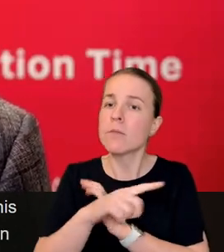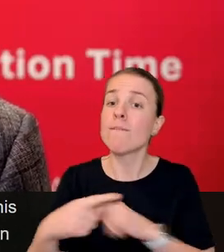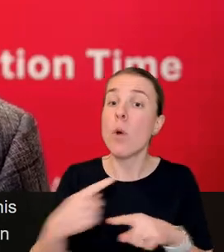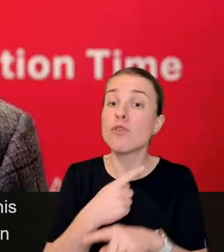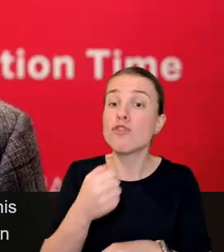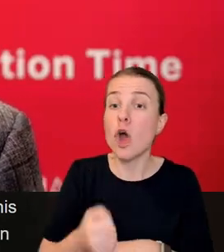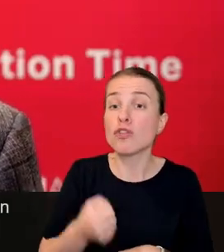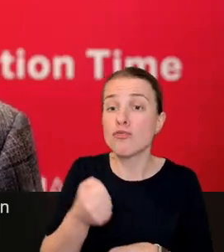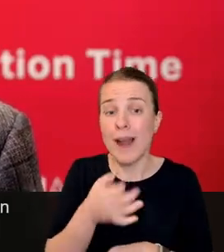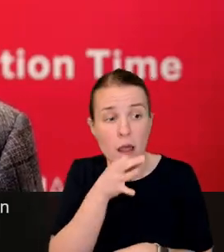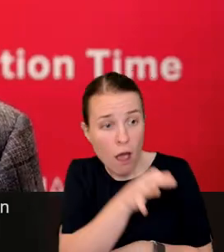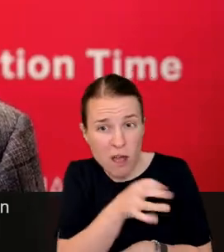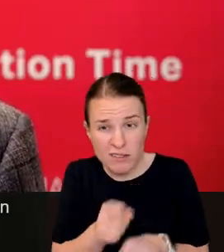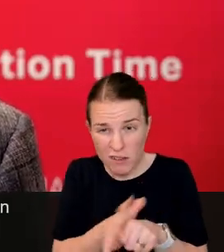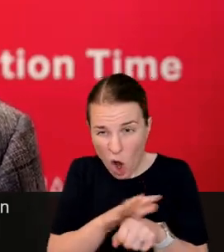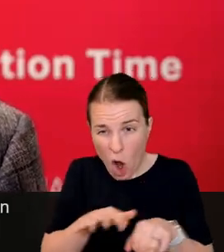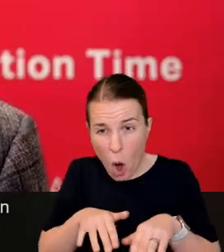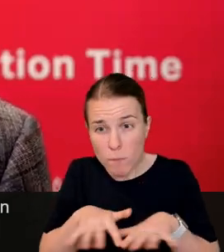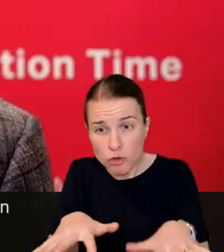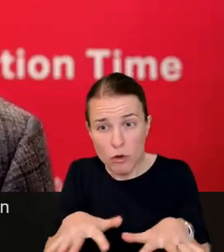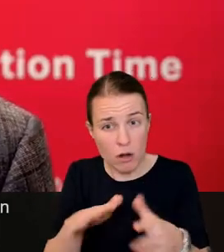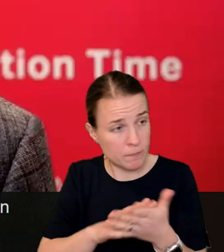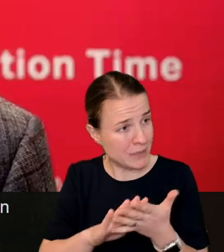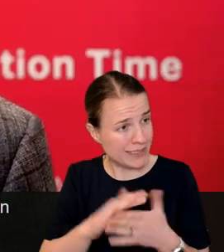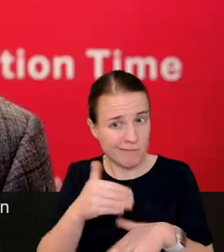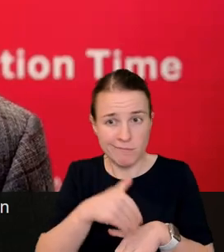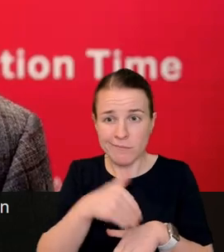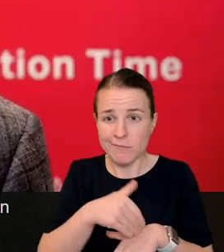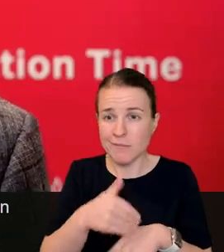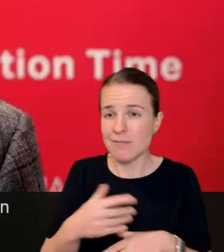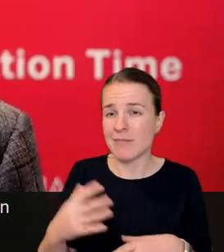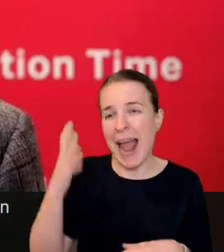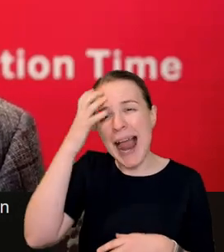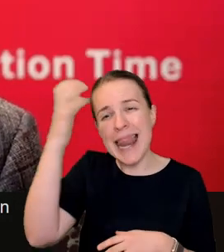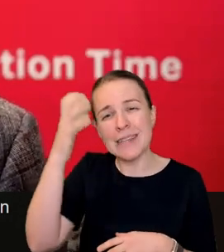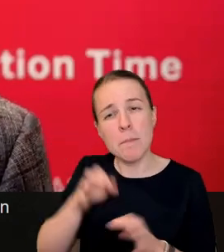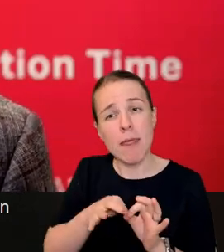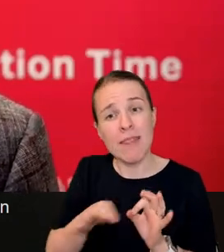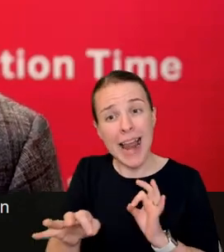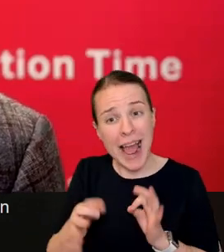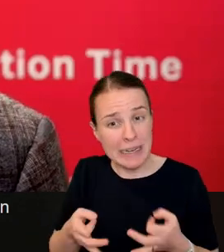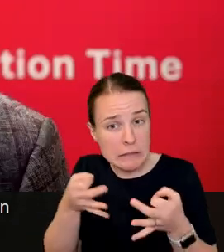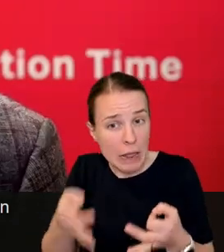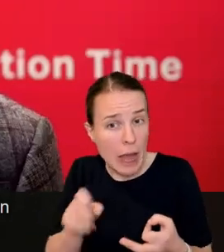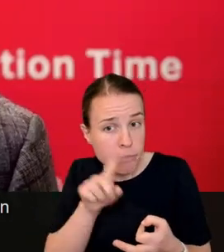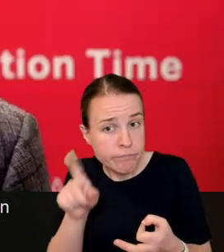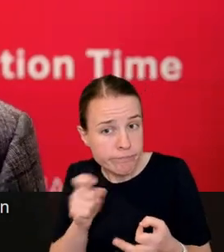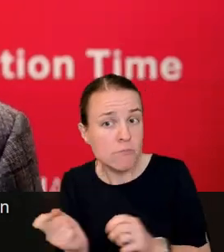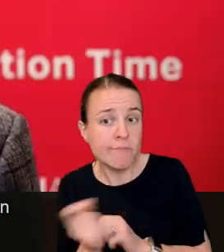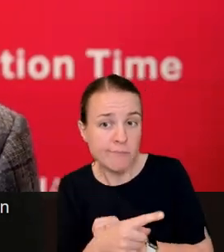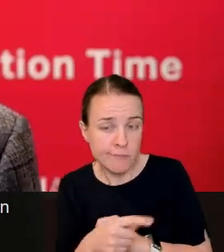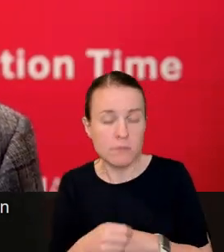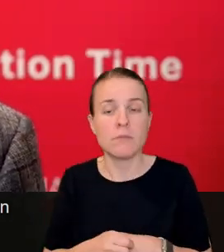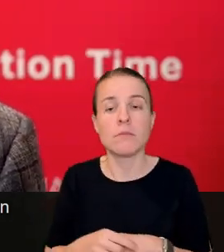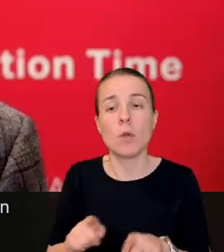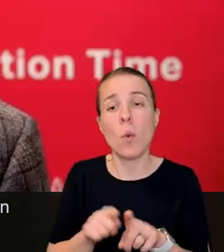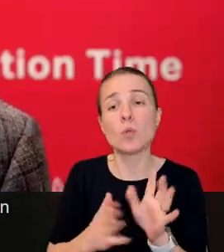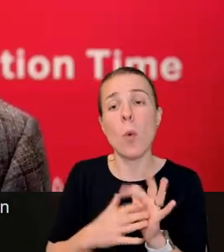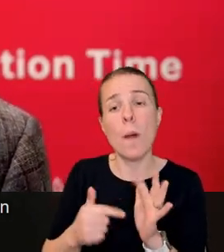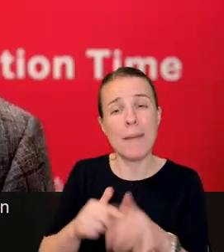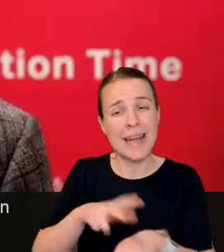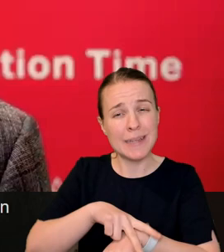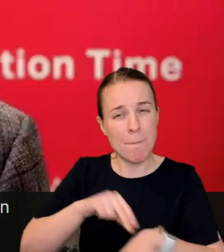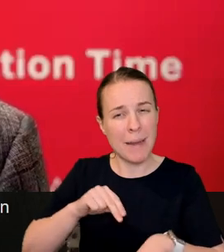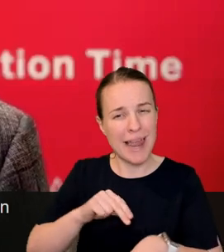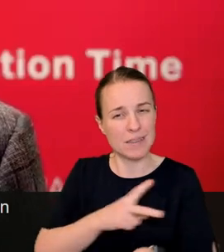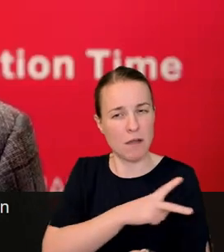launch of the new Elizabeth line. The Met Police Commissioner announced to the Police and Crime Committee that the Met